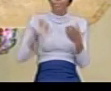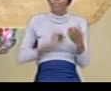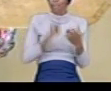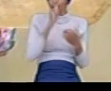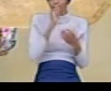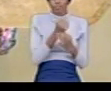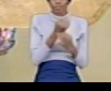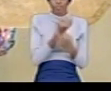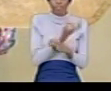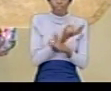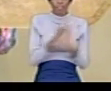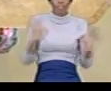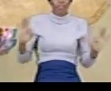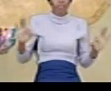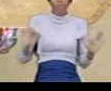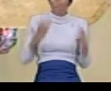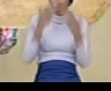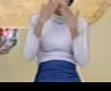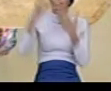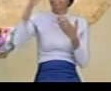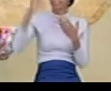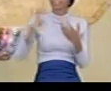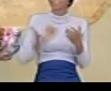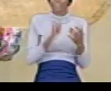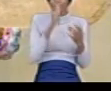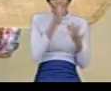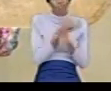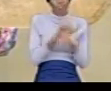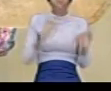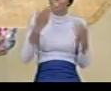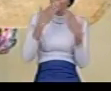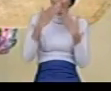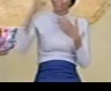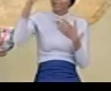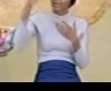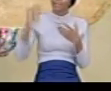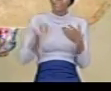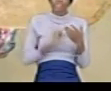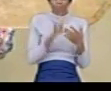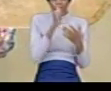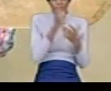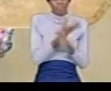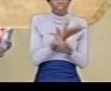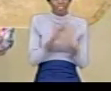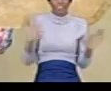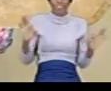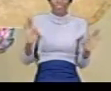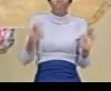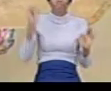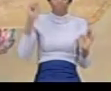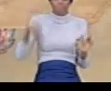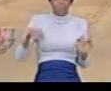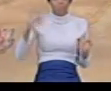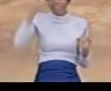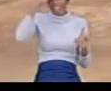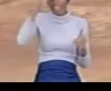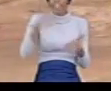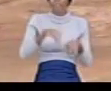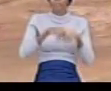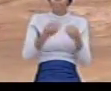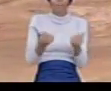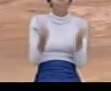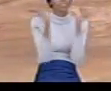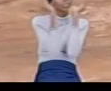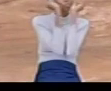God I'm free. Thank God you're free. Thank God you're free. Yes, he broke